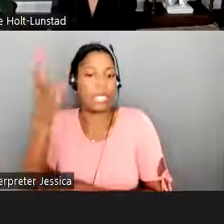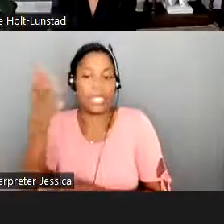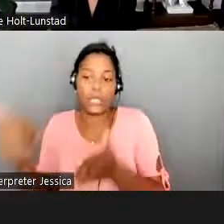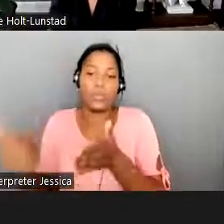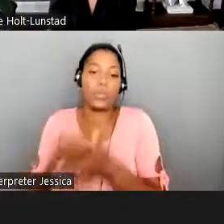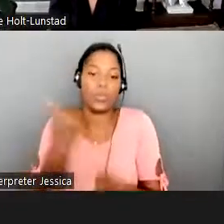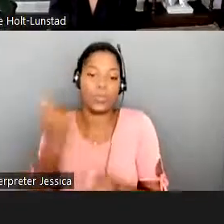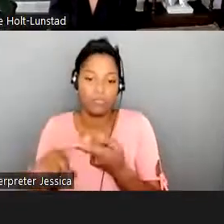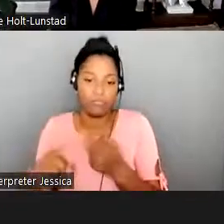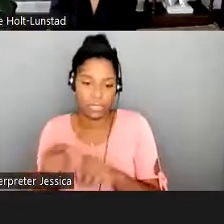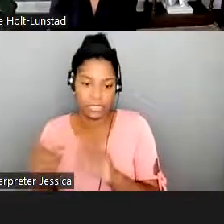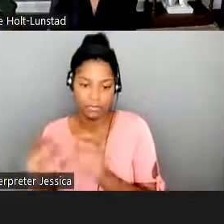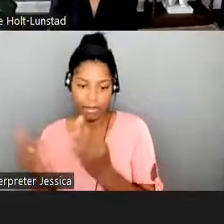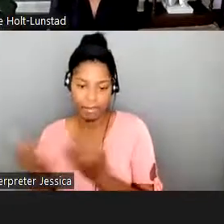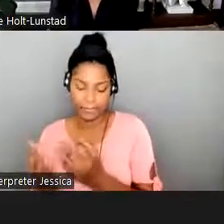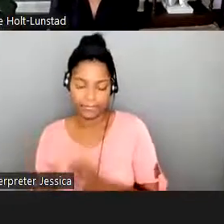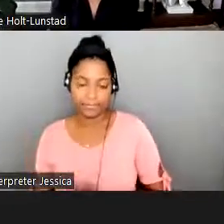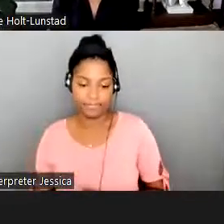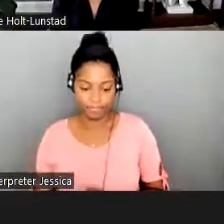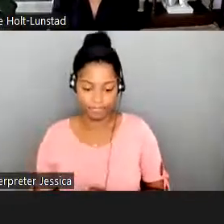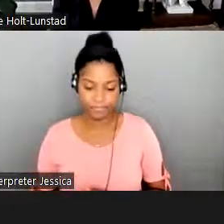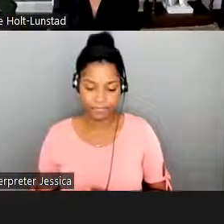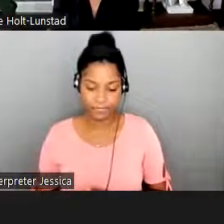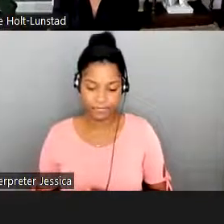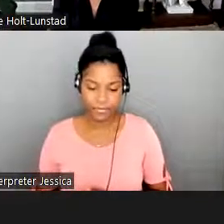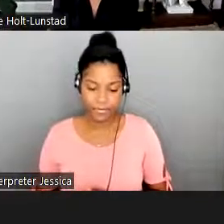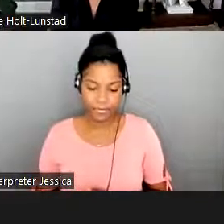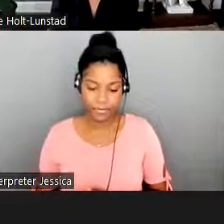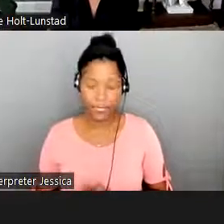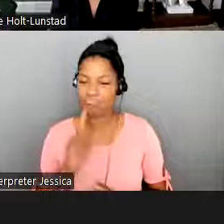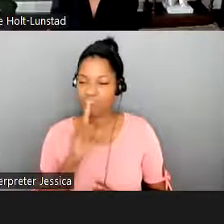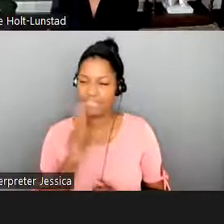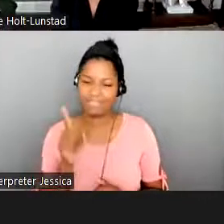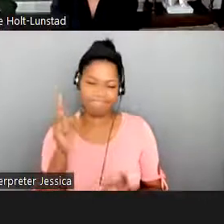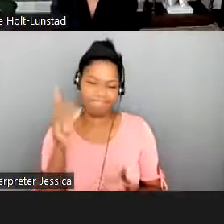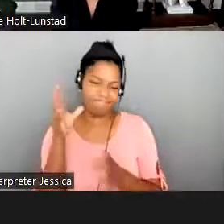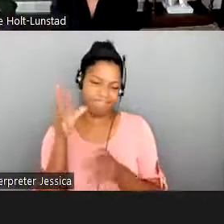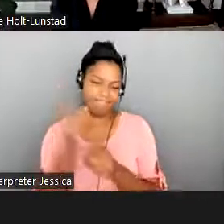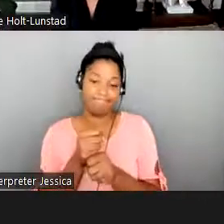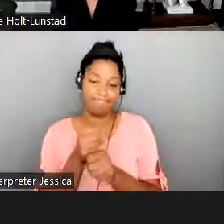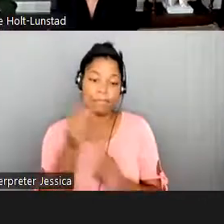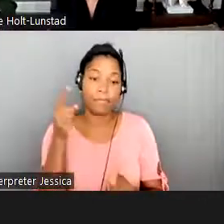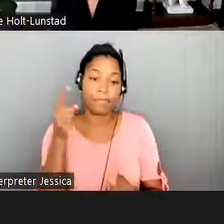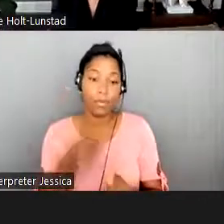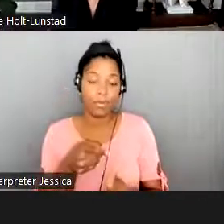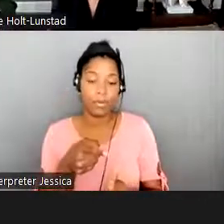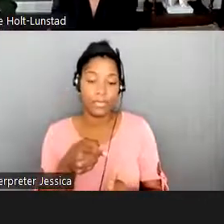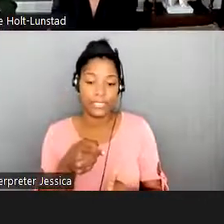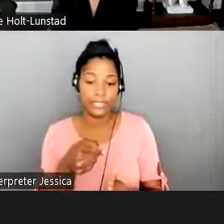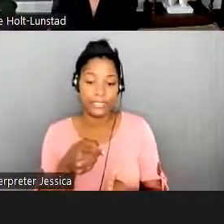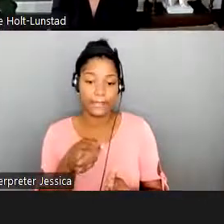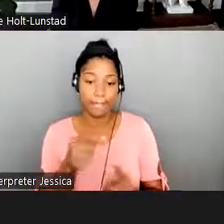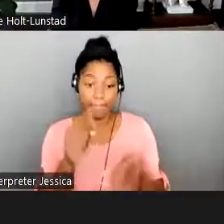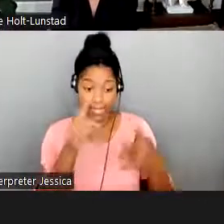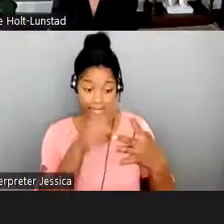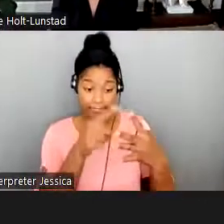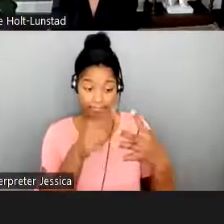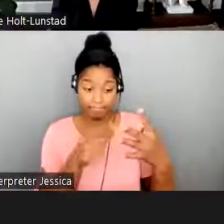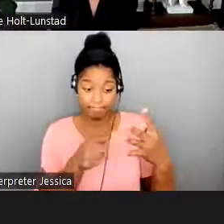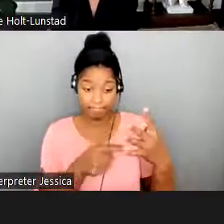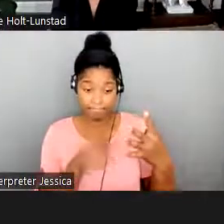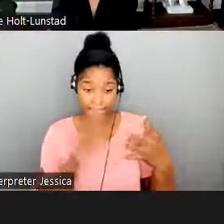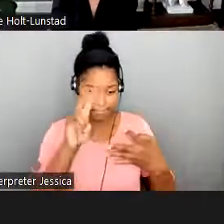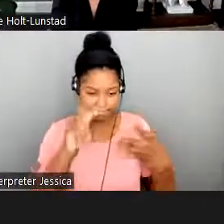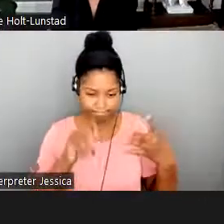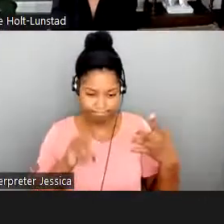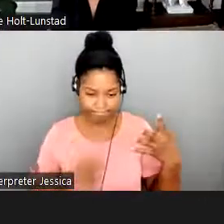friendships. Overall, the authors concluded that the findings were